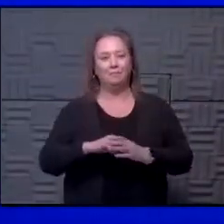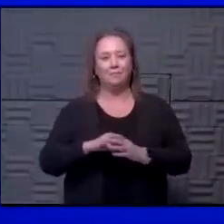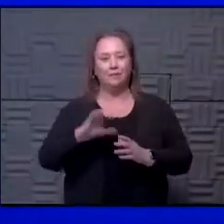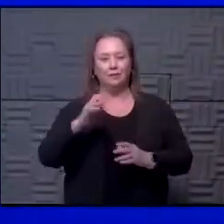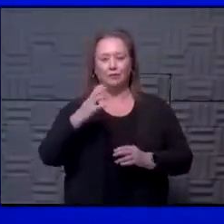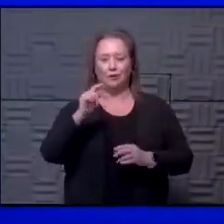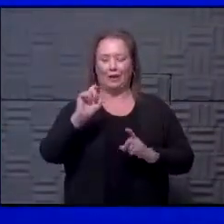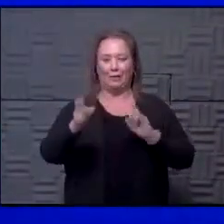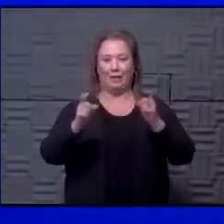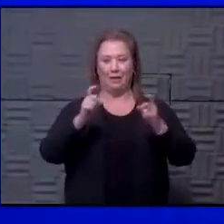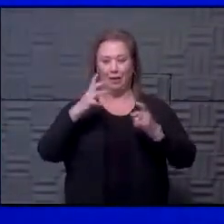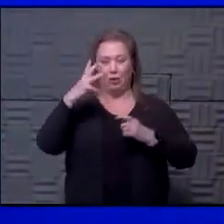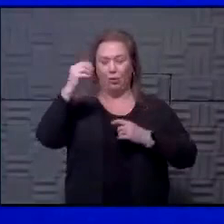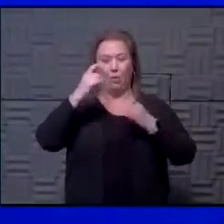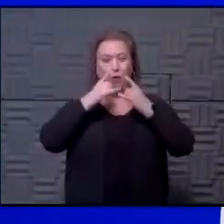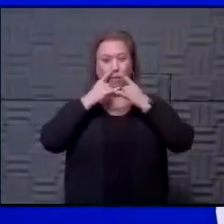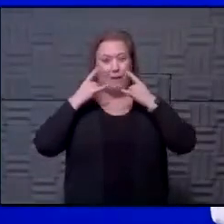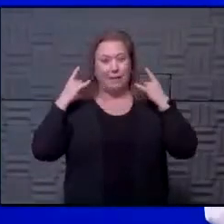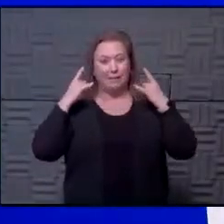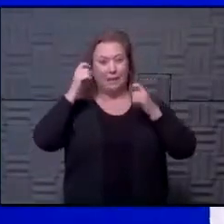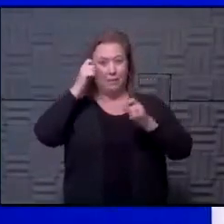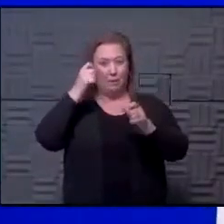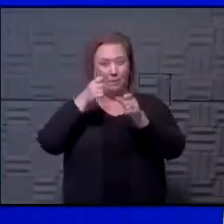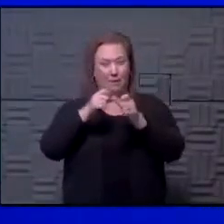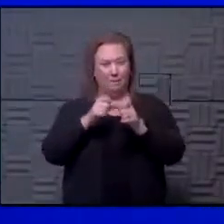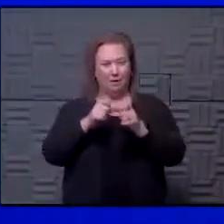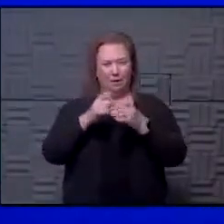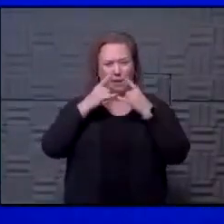when you put on a mask and you go outside, remember, what